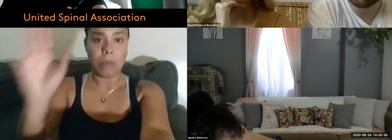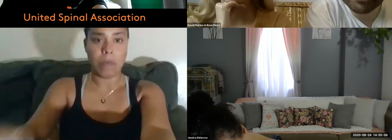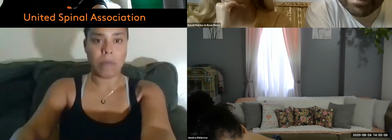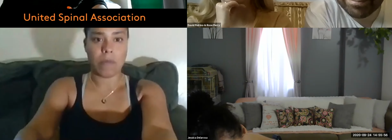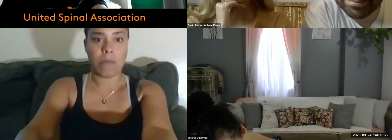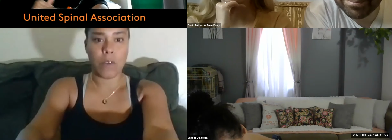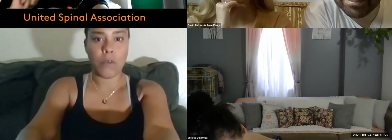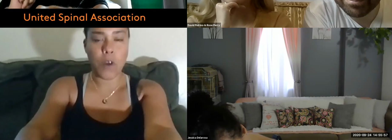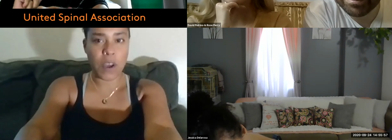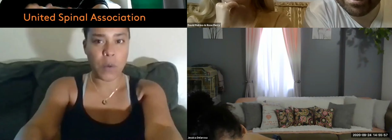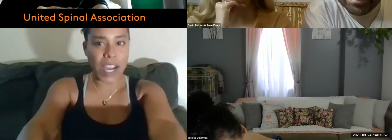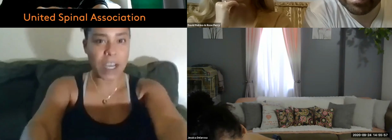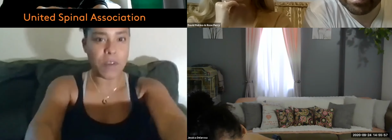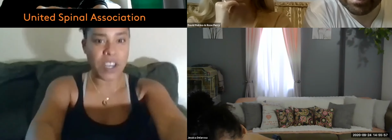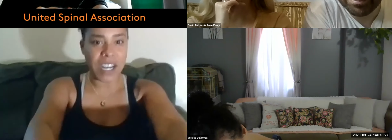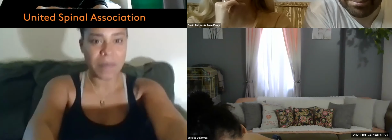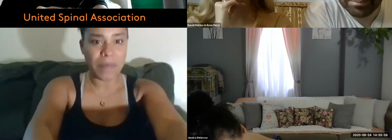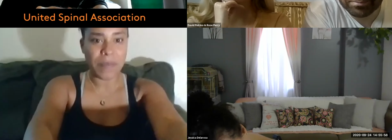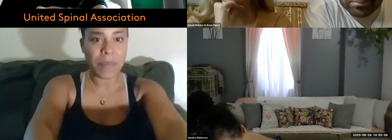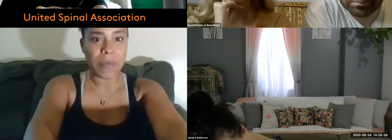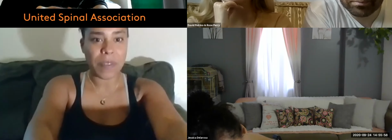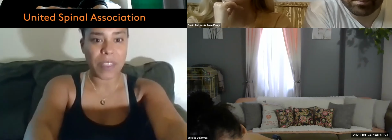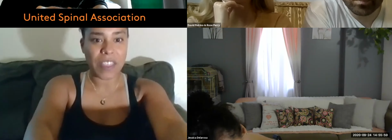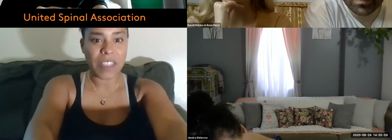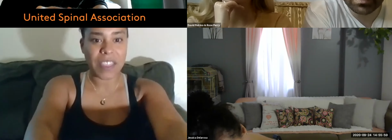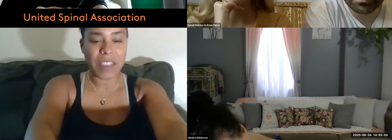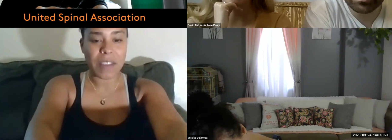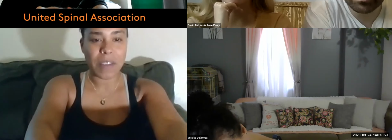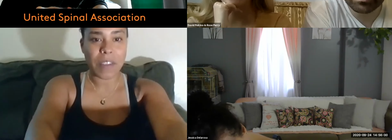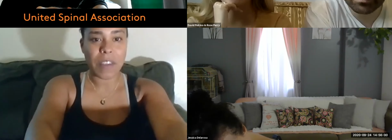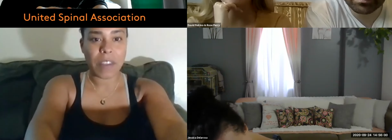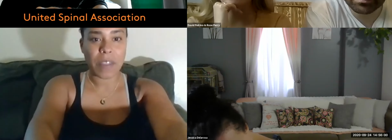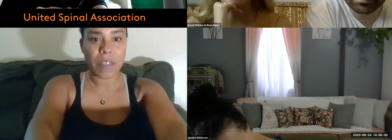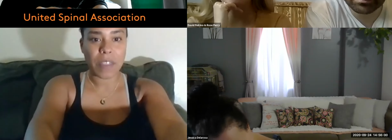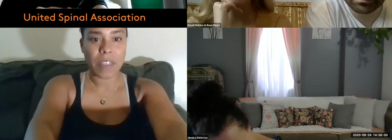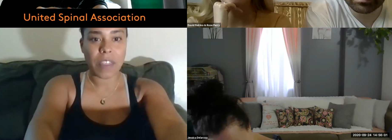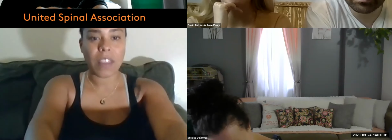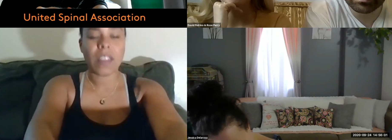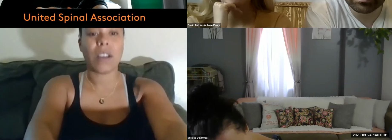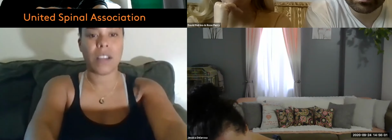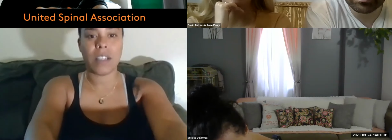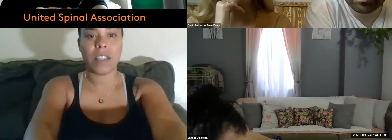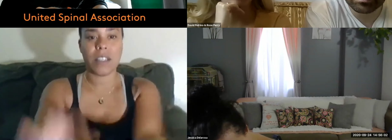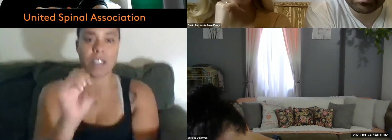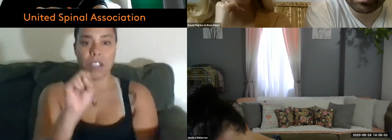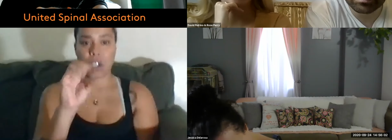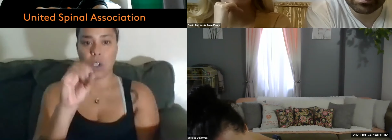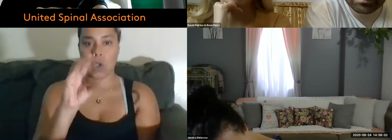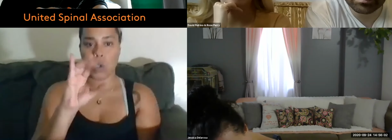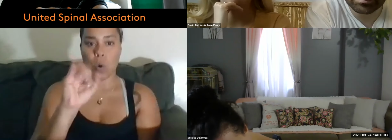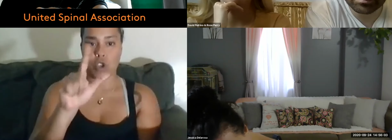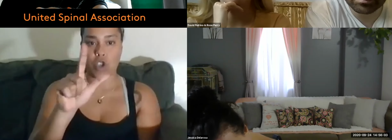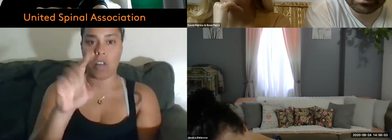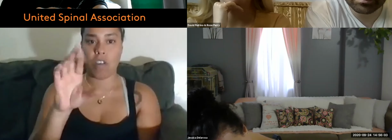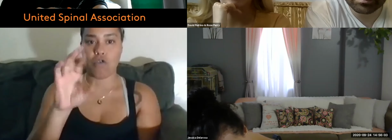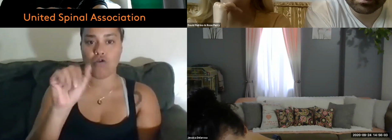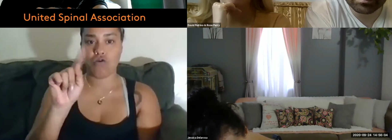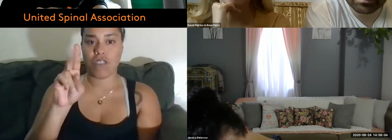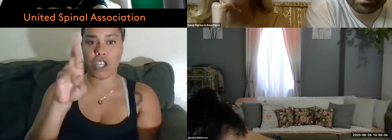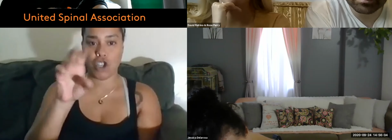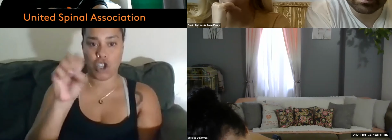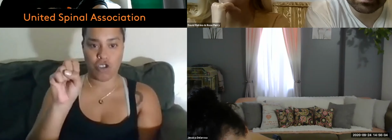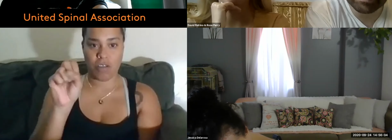of, For sorry, the go ahead. The organizations are Social Creatures and Performance 360